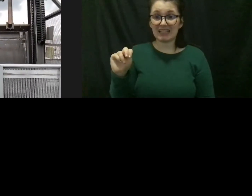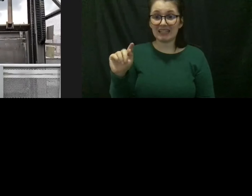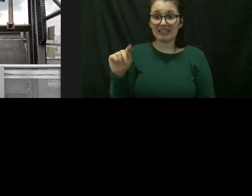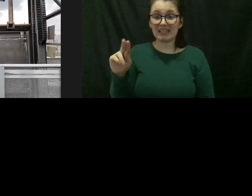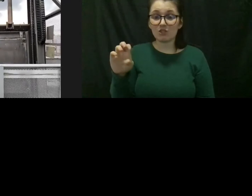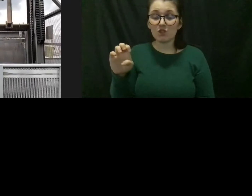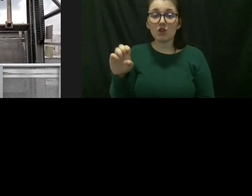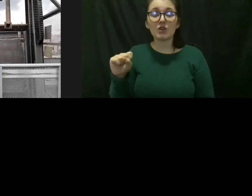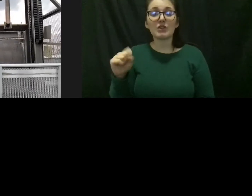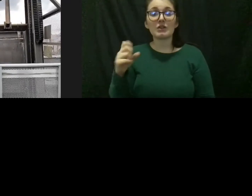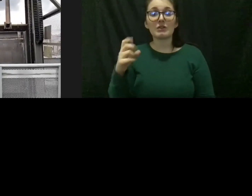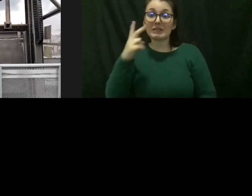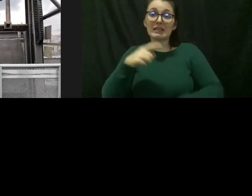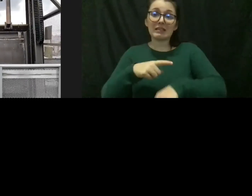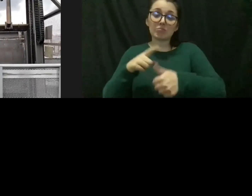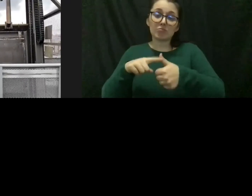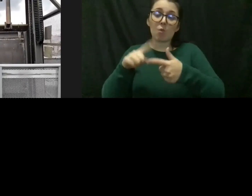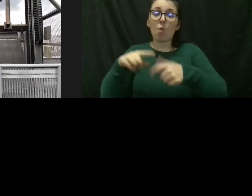watches, toys,